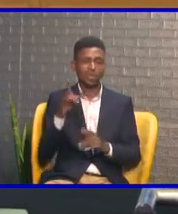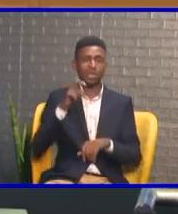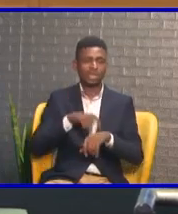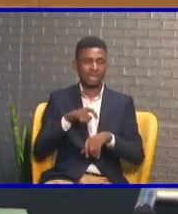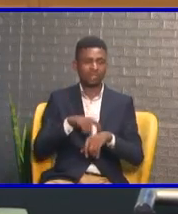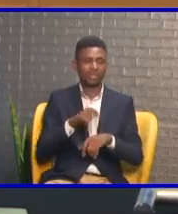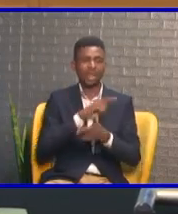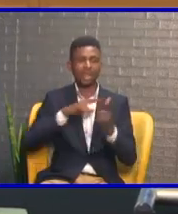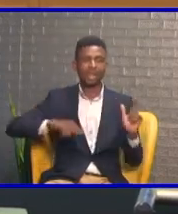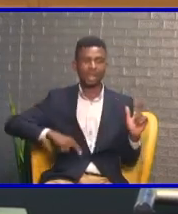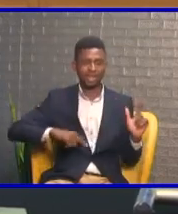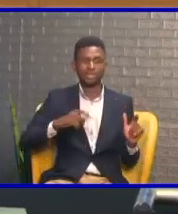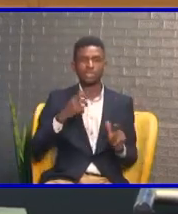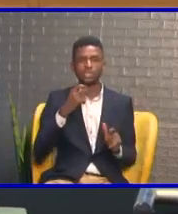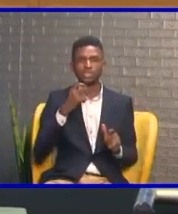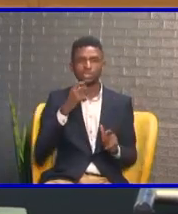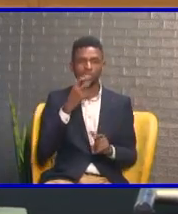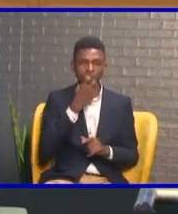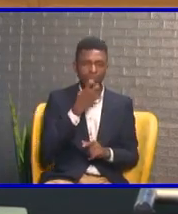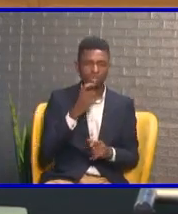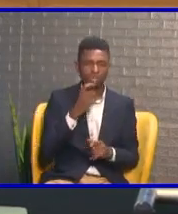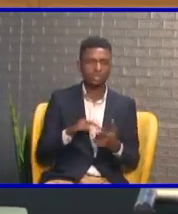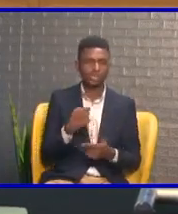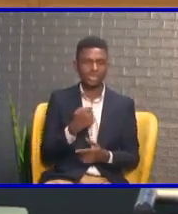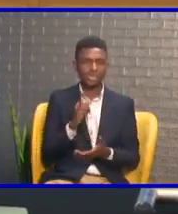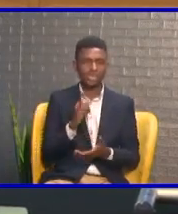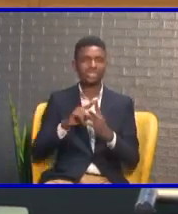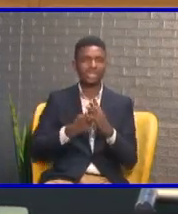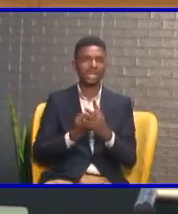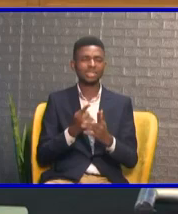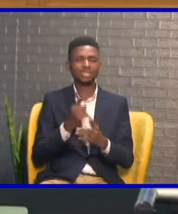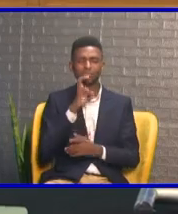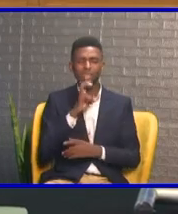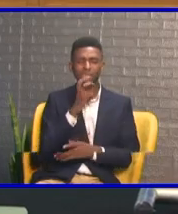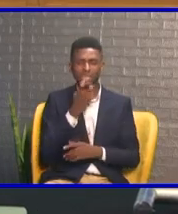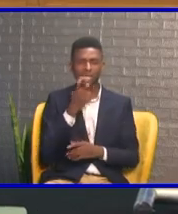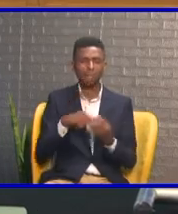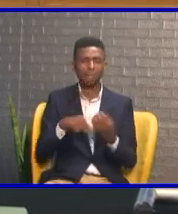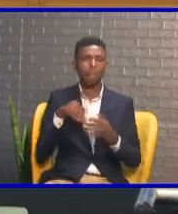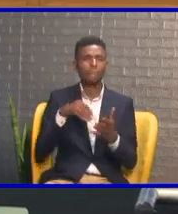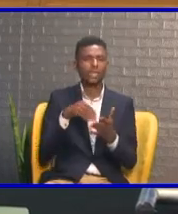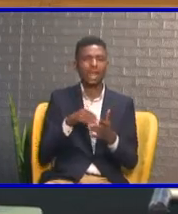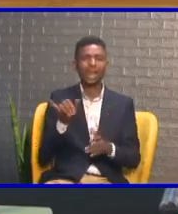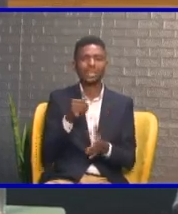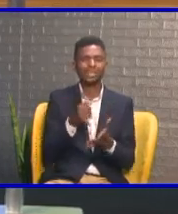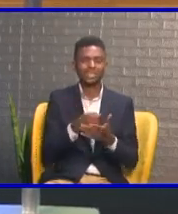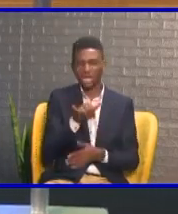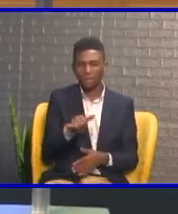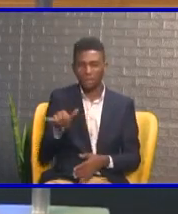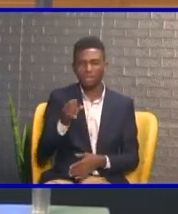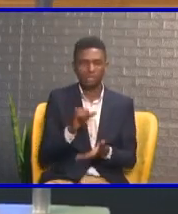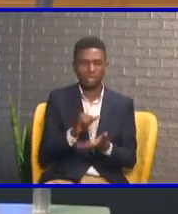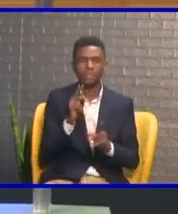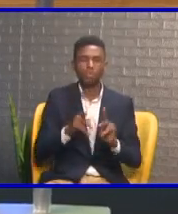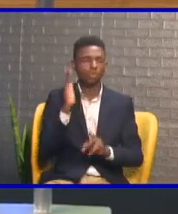you get to church, start speaking about billions as if it's a common thing. Why? So that the people will catch it. They'll be able to capture it in their